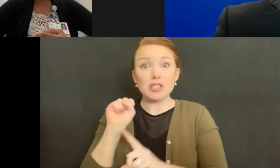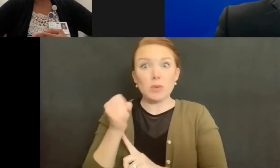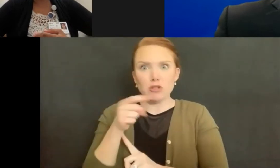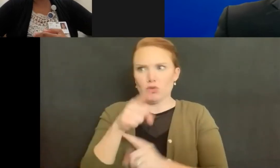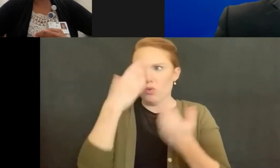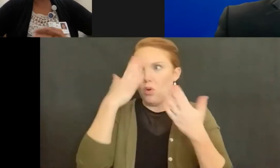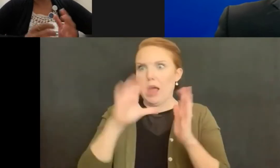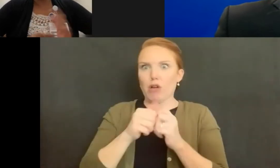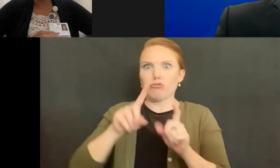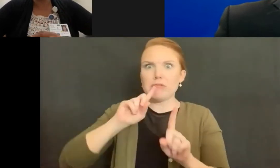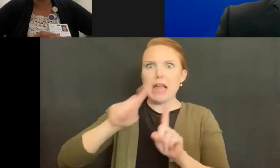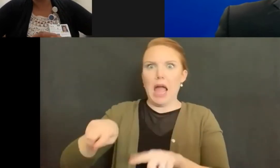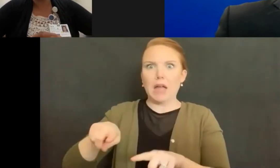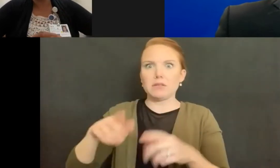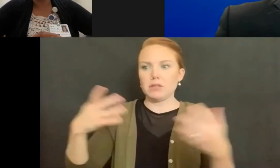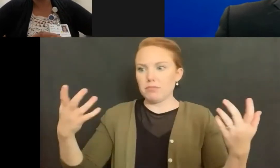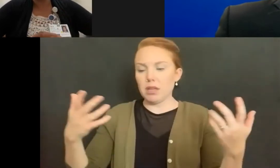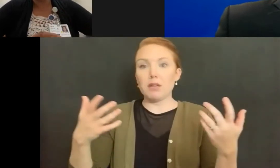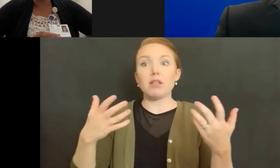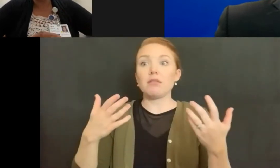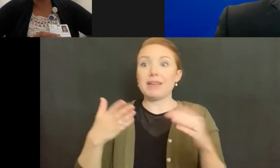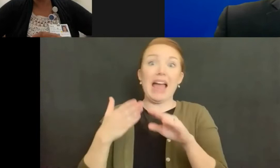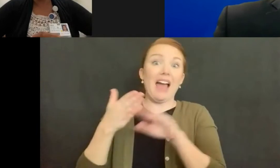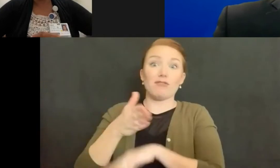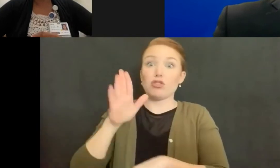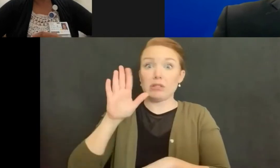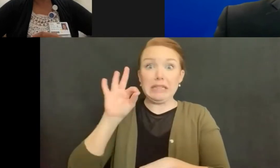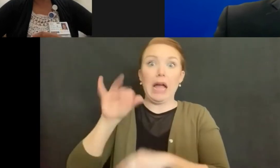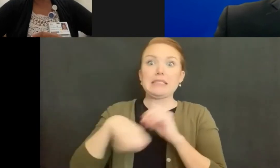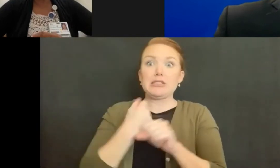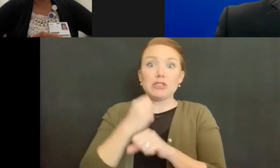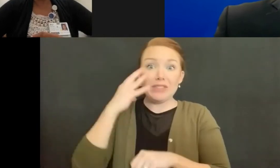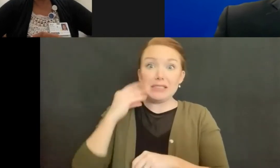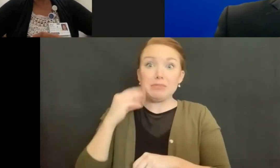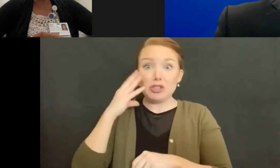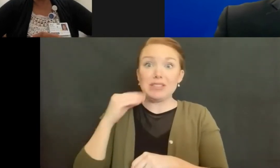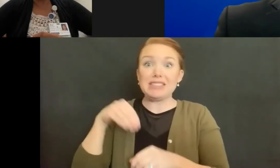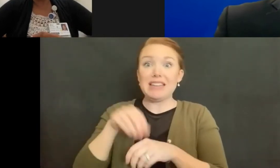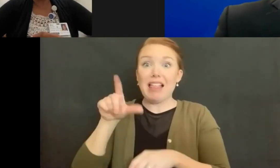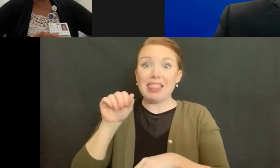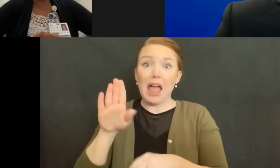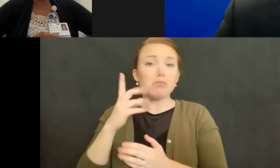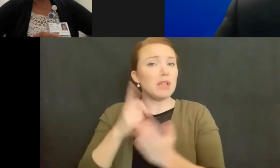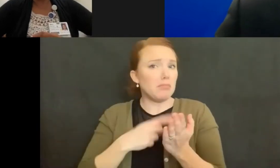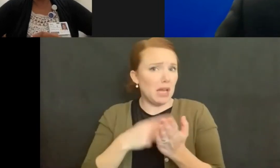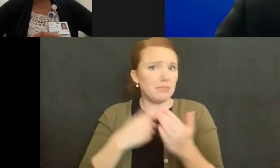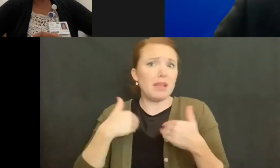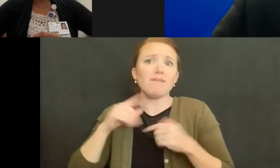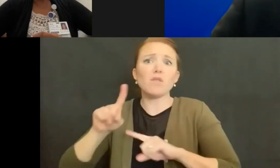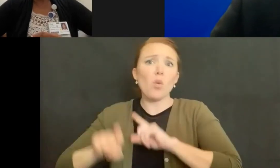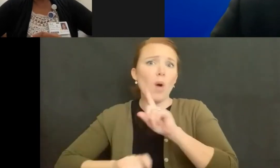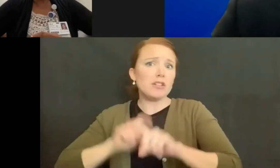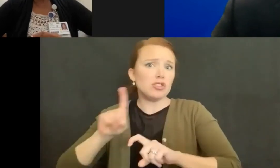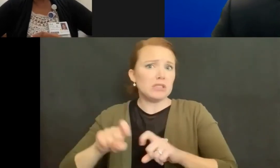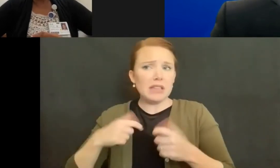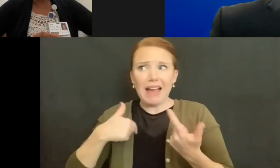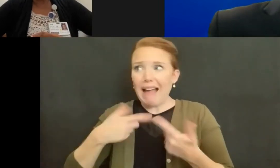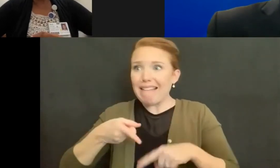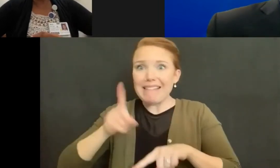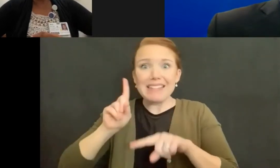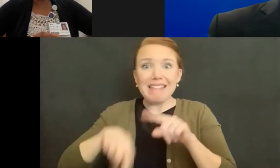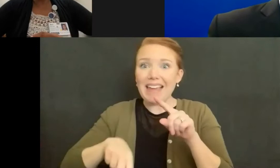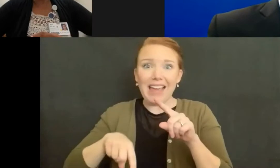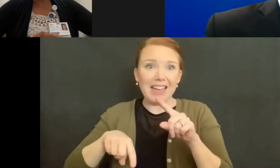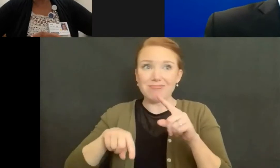Even though after all these 9 years of experience in a lab, I still have some questions that I cannot tackle it